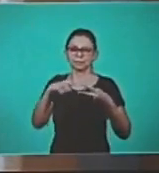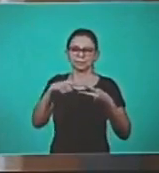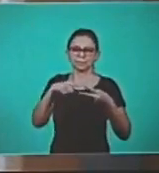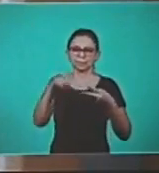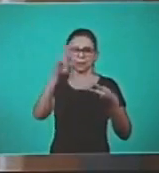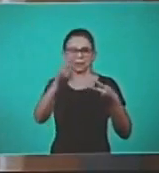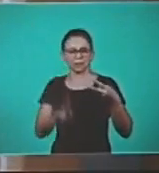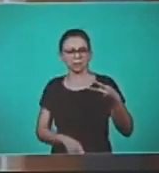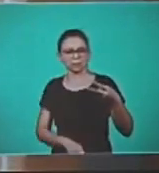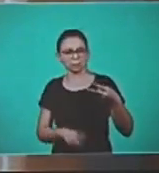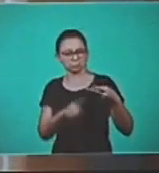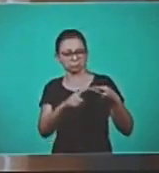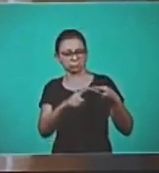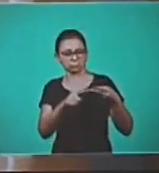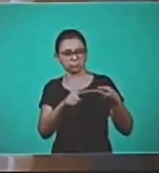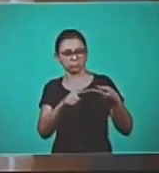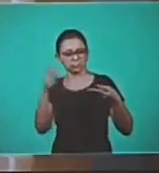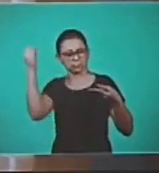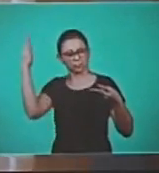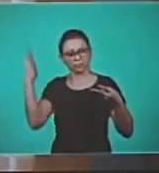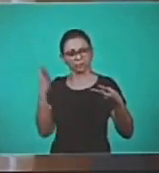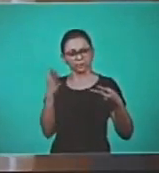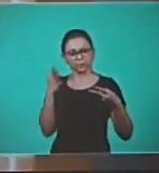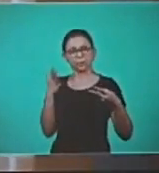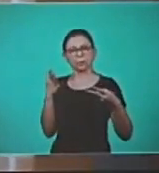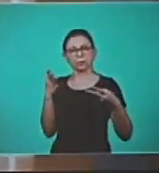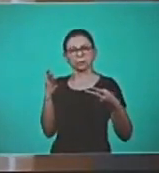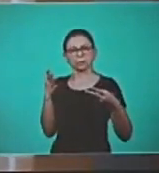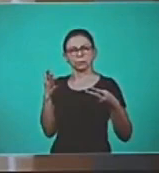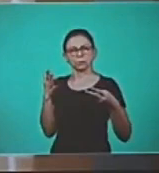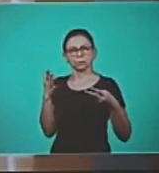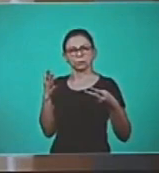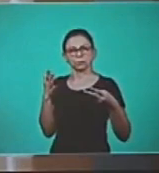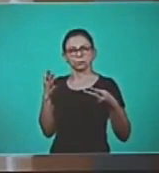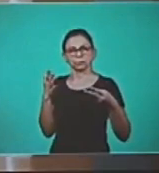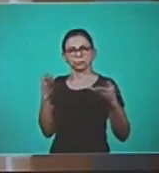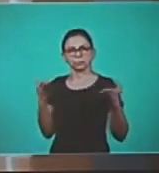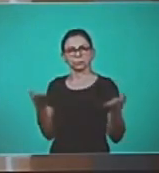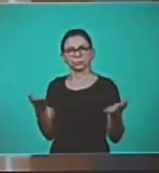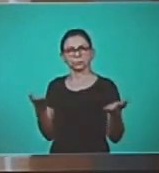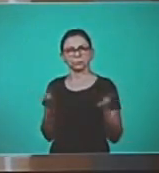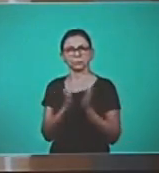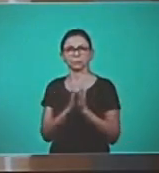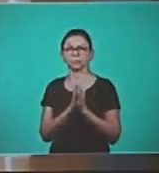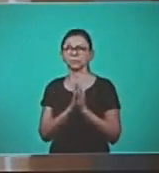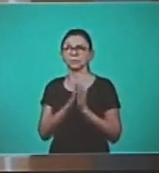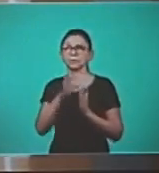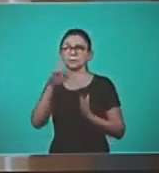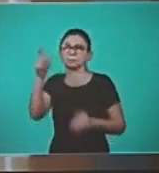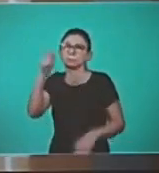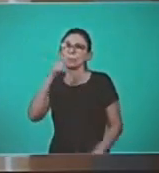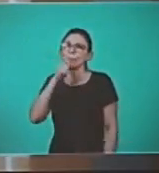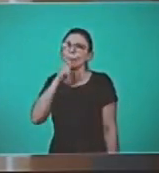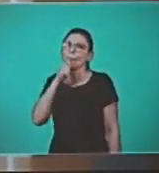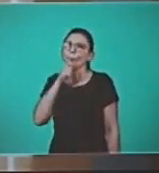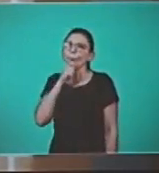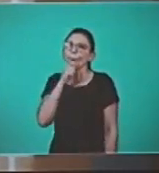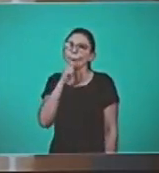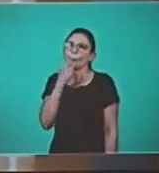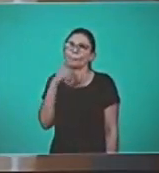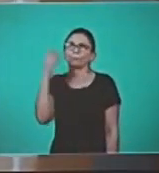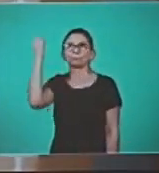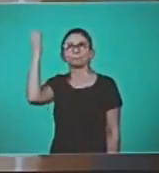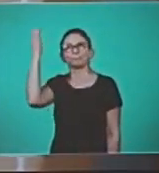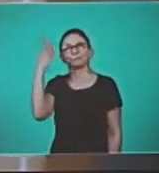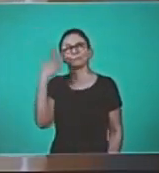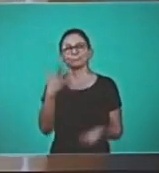reason, and the other comes from revelation. One comes from the ground, from here where we are, and the other comes from heaven.